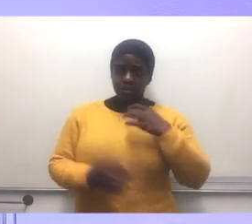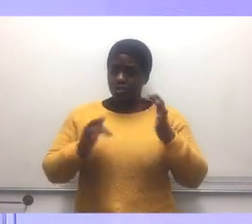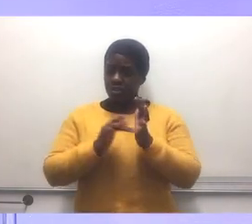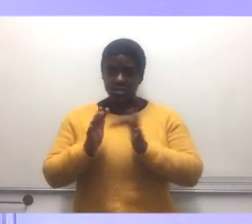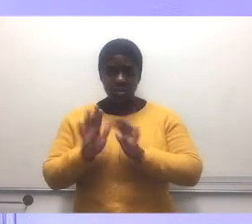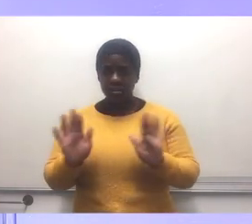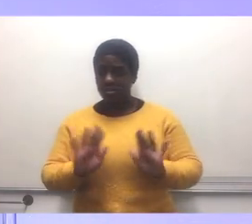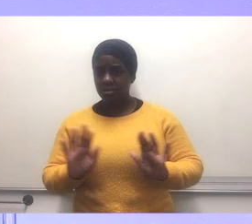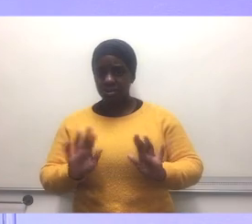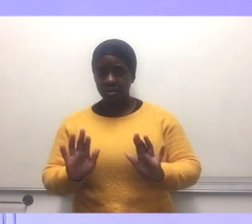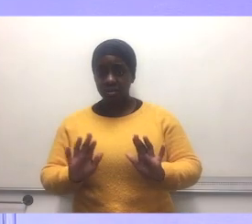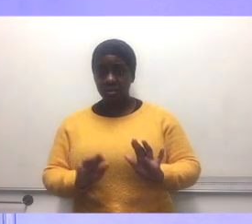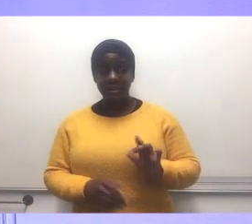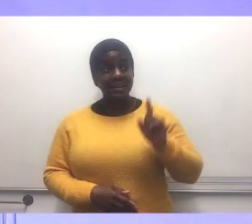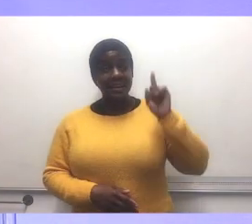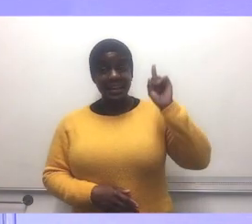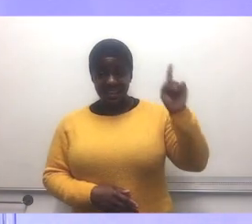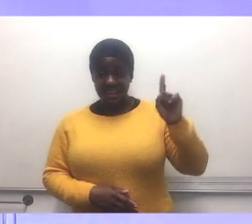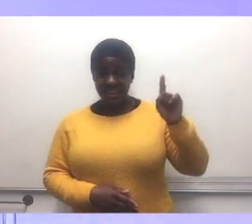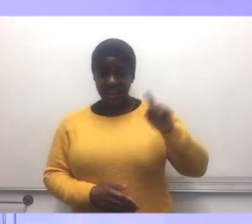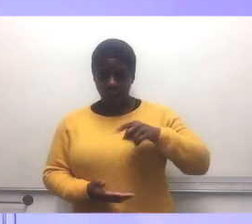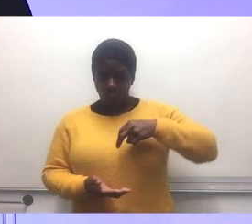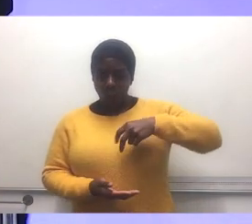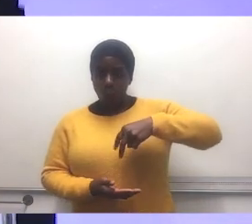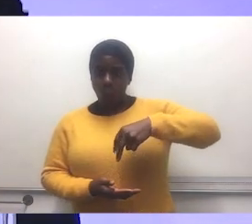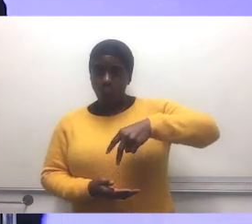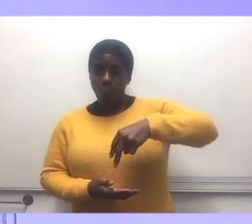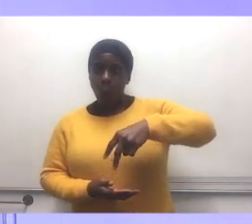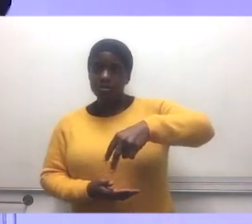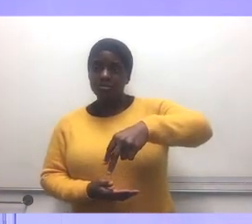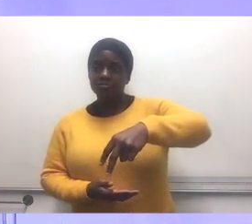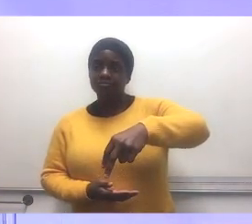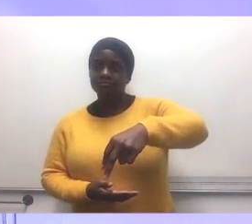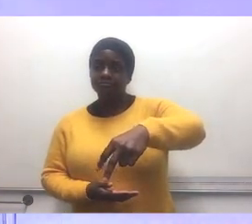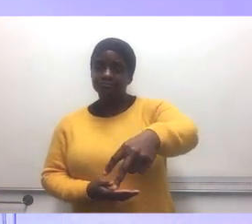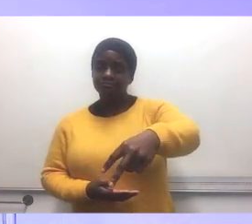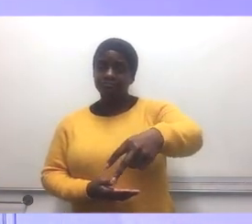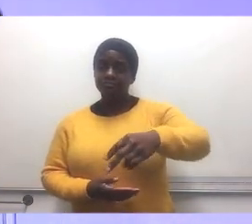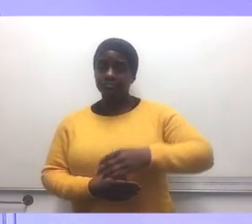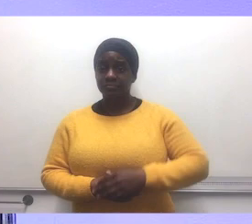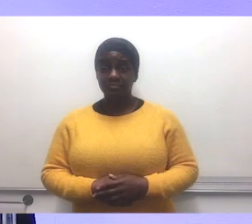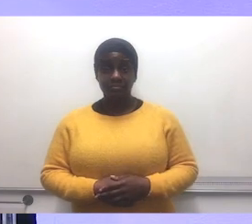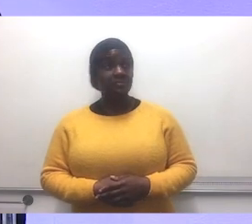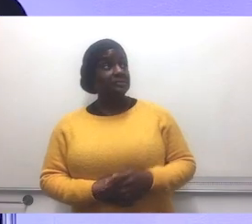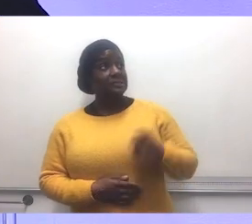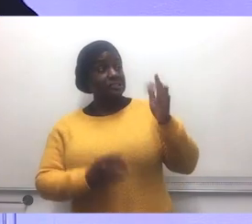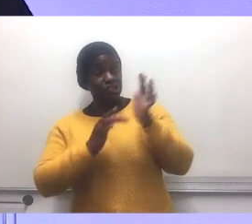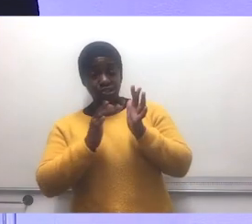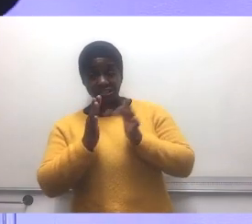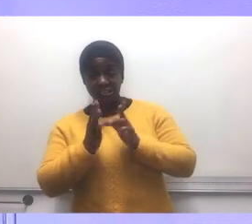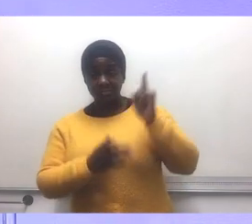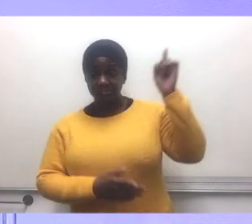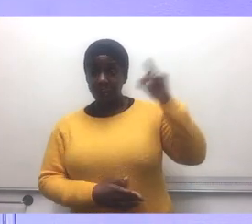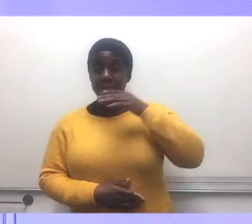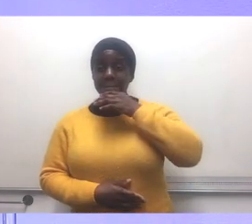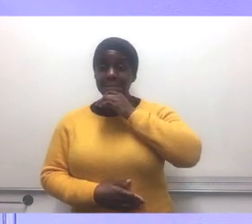Nazareth. He once walked the dusty streets of Nazareth. This Jesus of Nazareth, he was